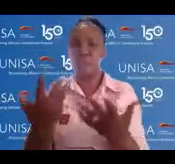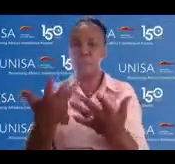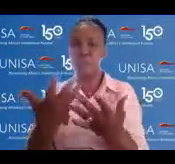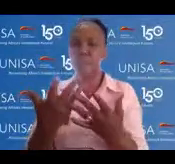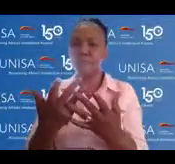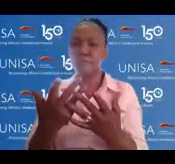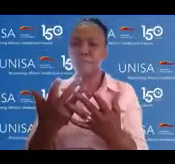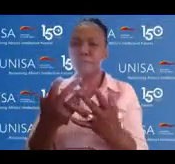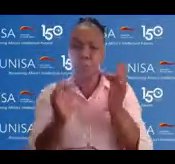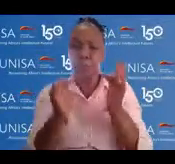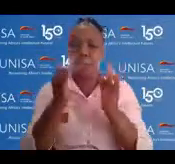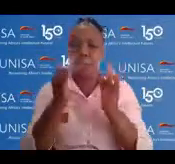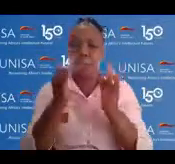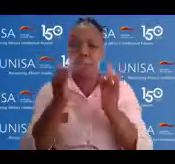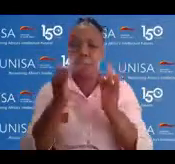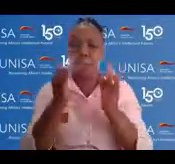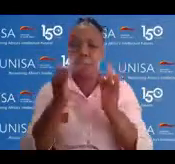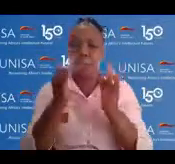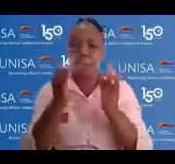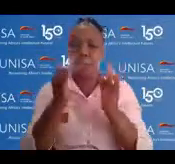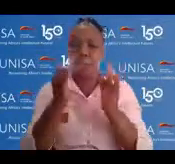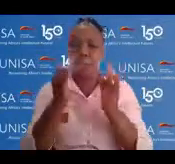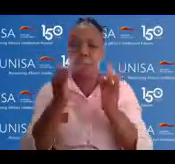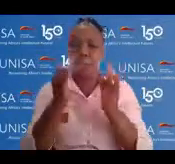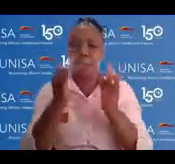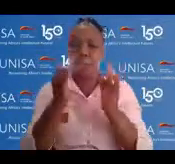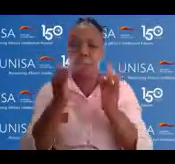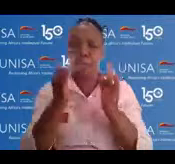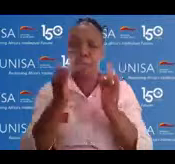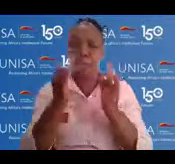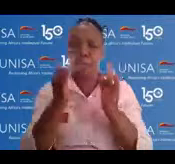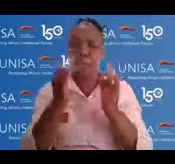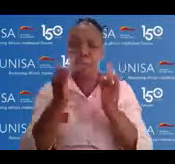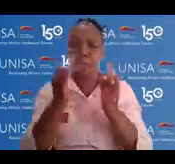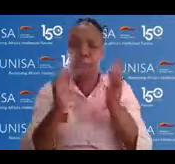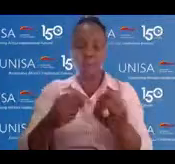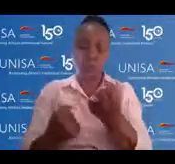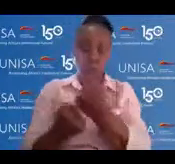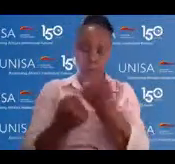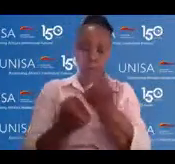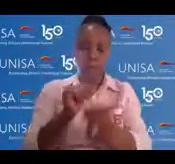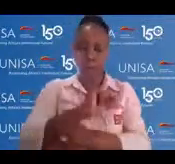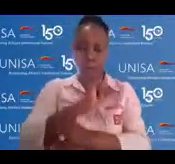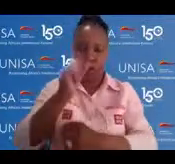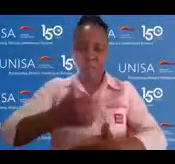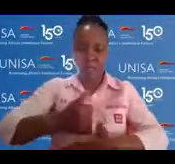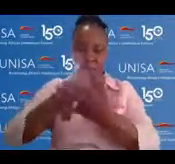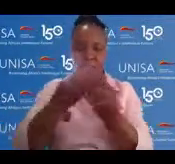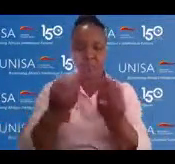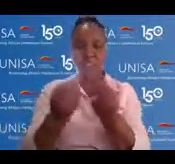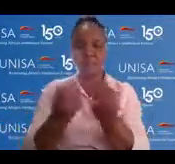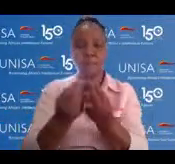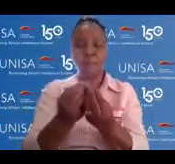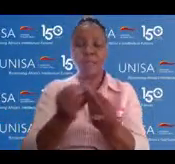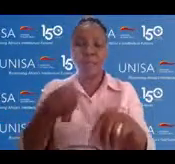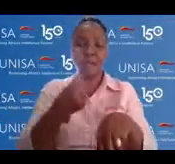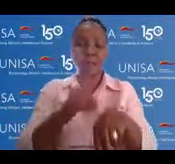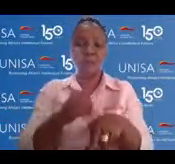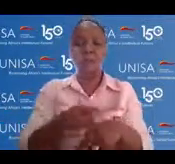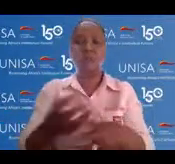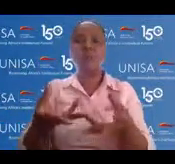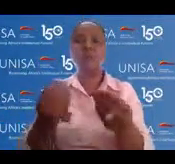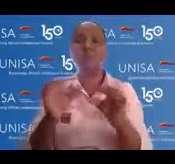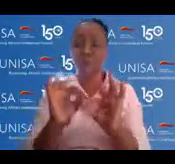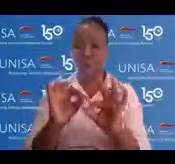make sure even the environment that you are at supports your device, because sometimes the device might be fine, but the signal is